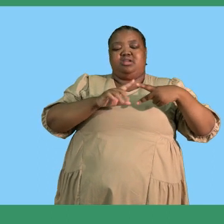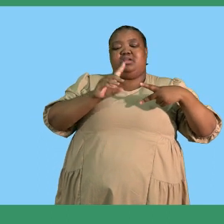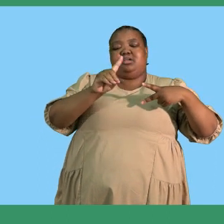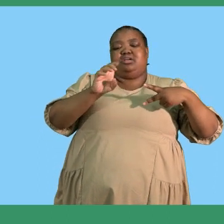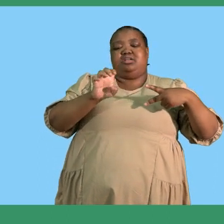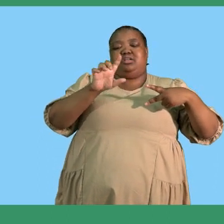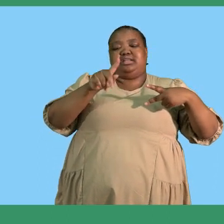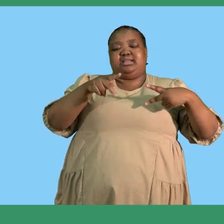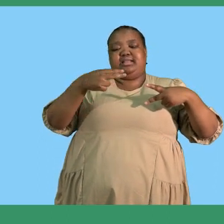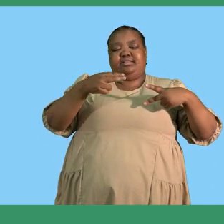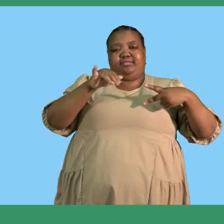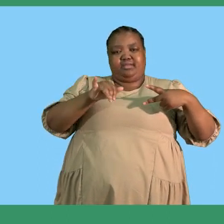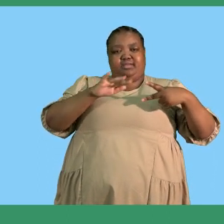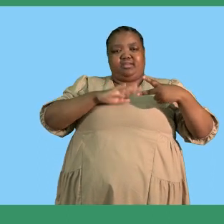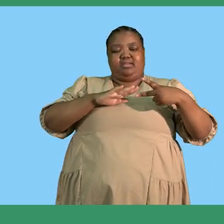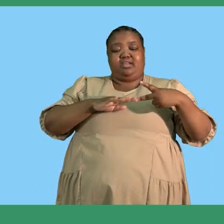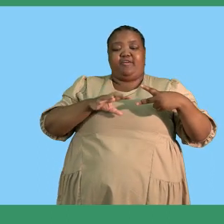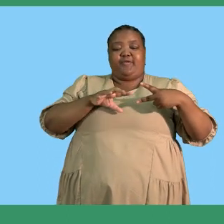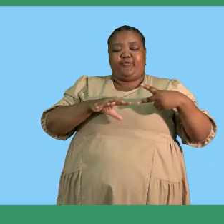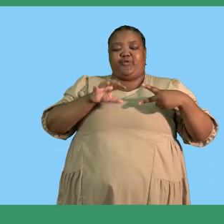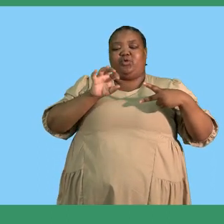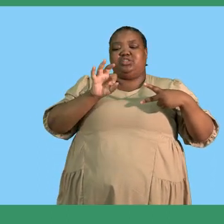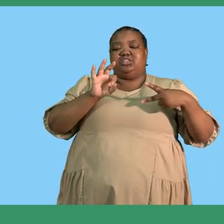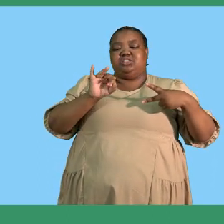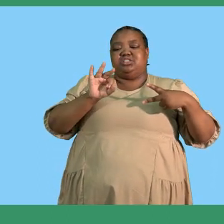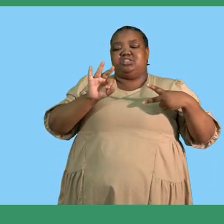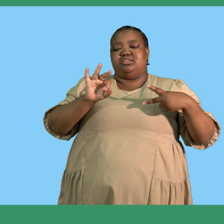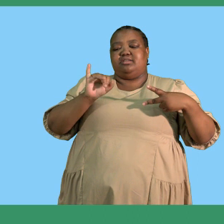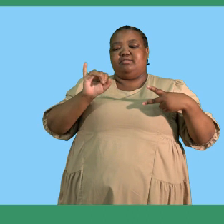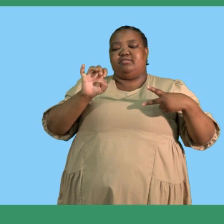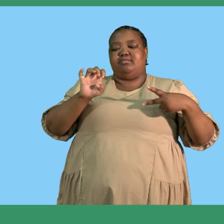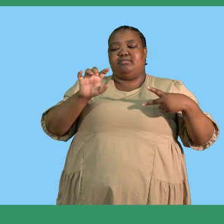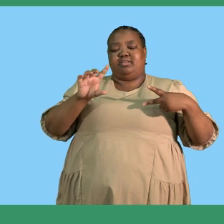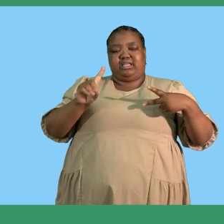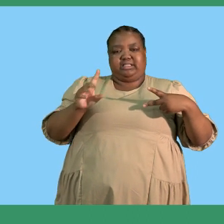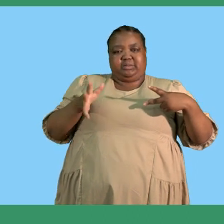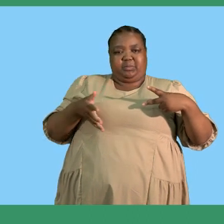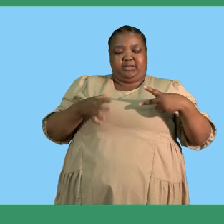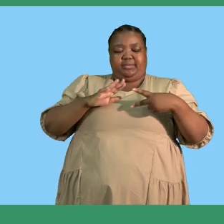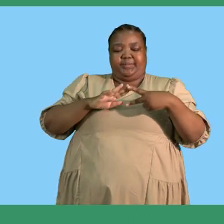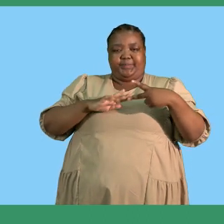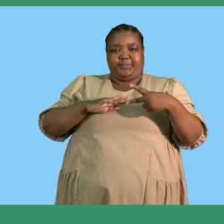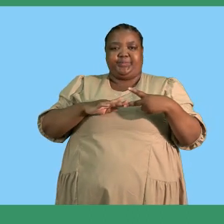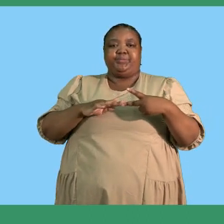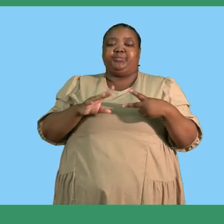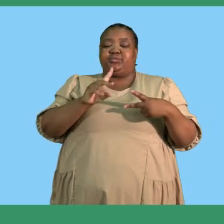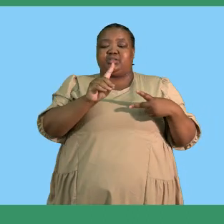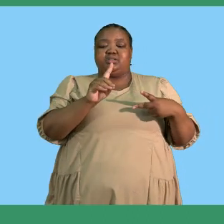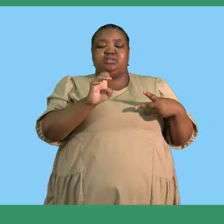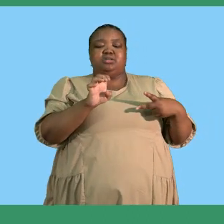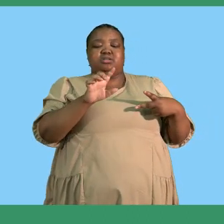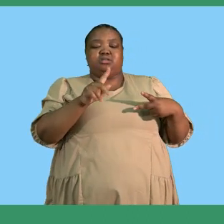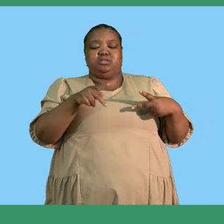Delphi as well as the force field. Now, if you are looking at the